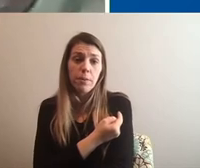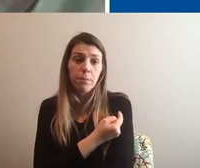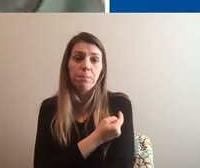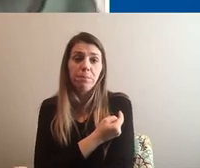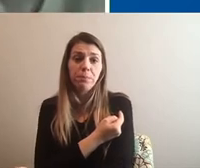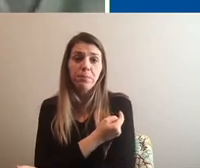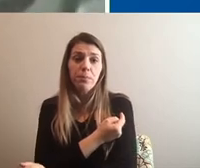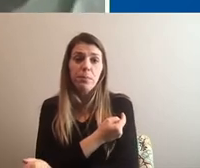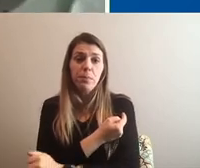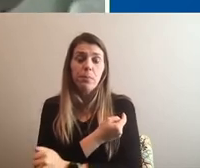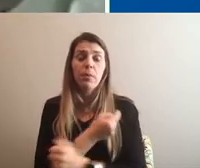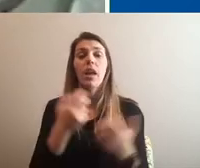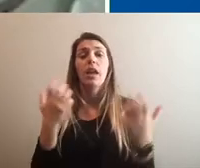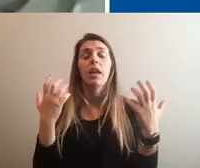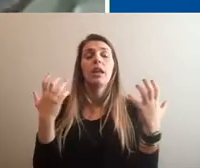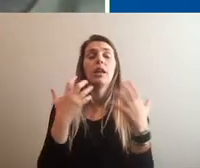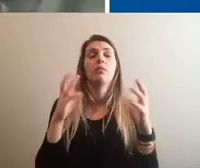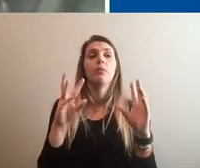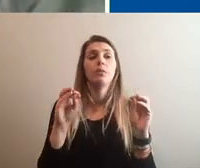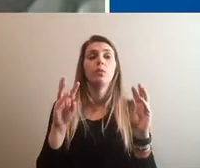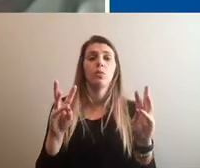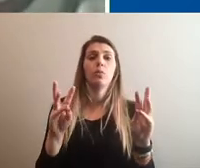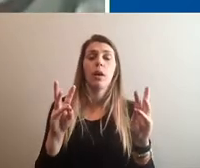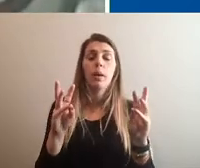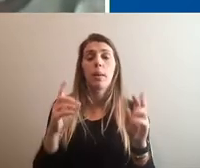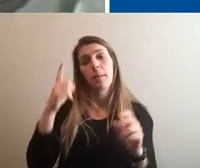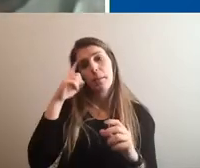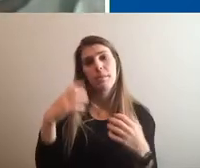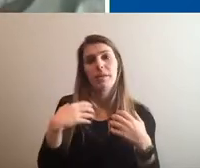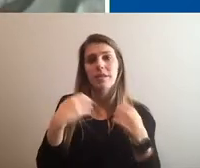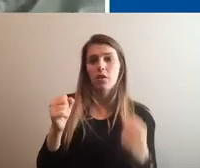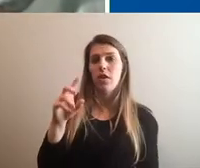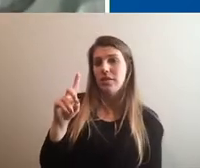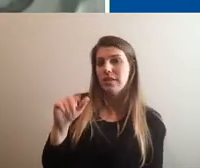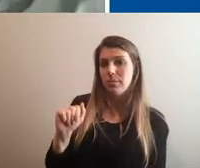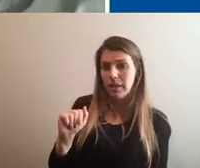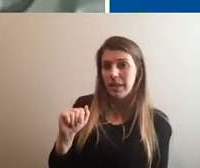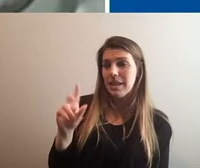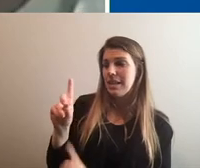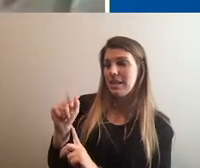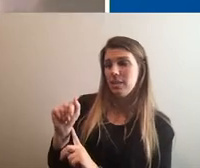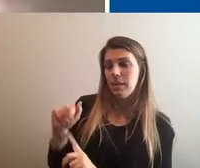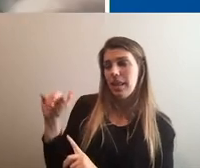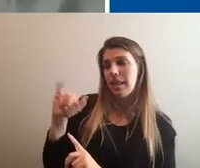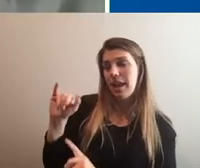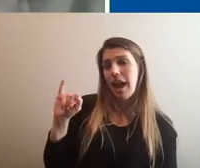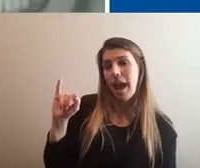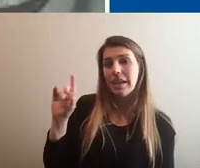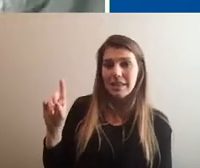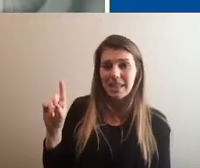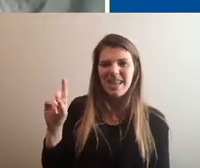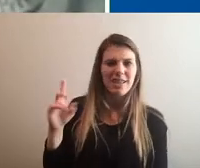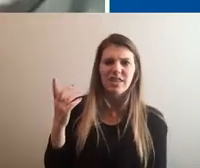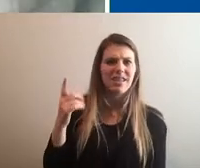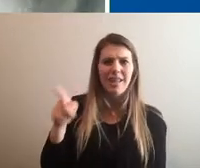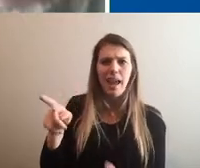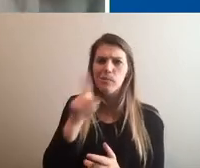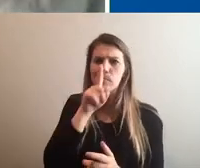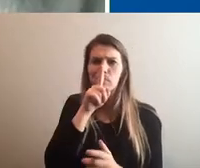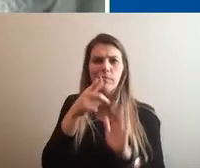was incredible that mental health disabilities such as IDs, were completely absent from that